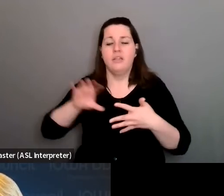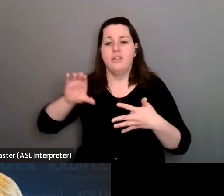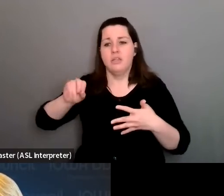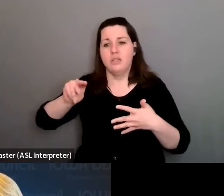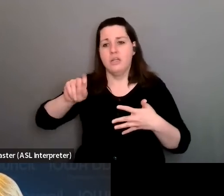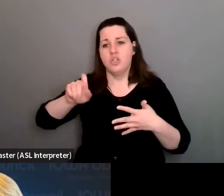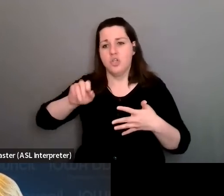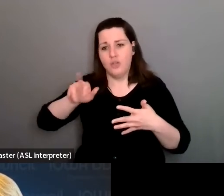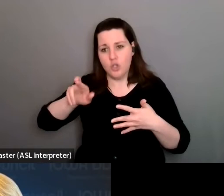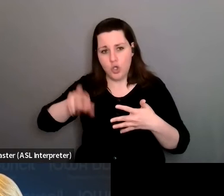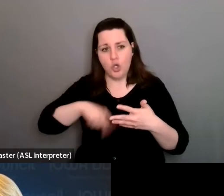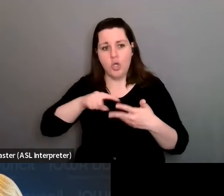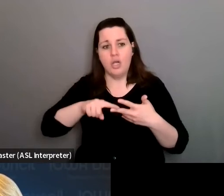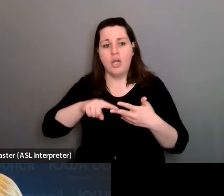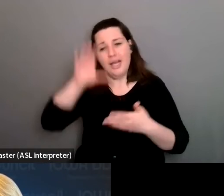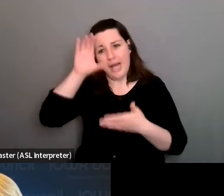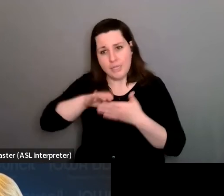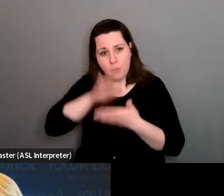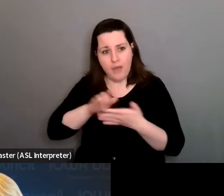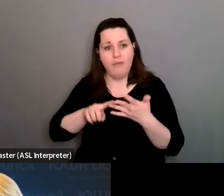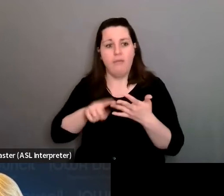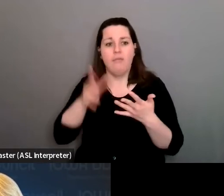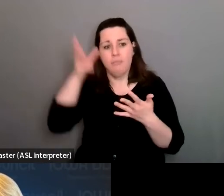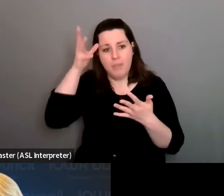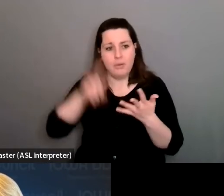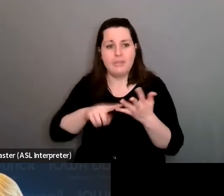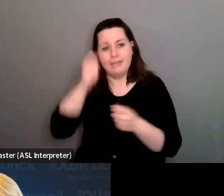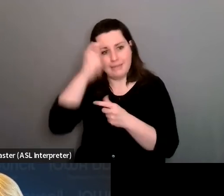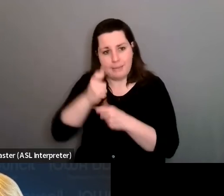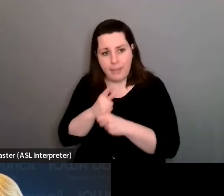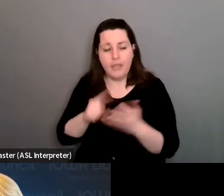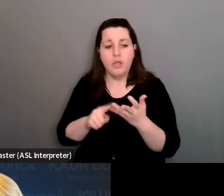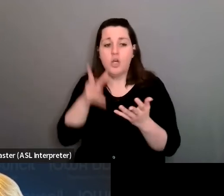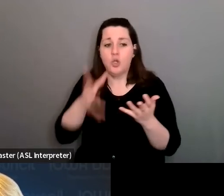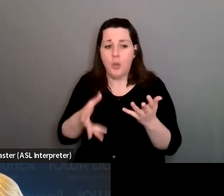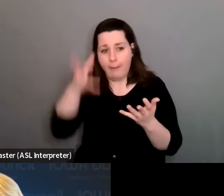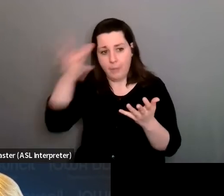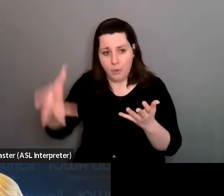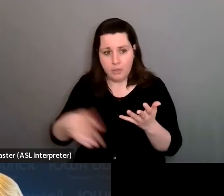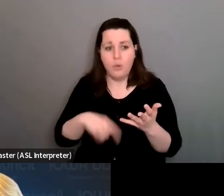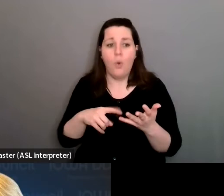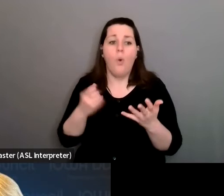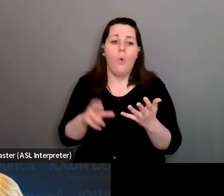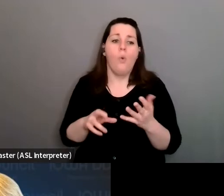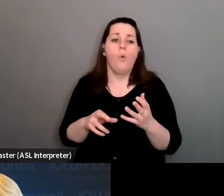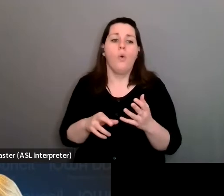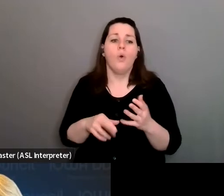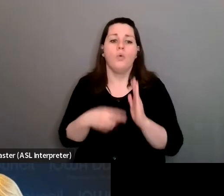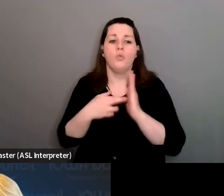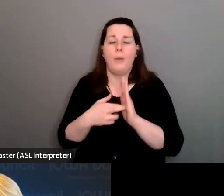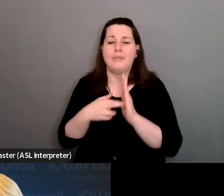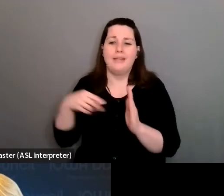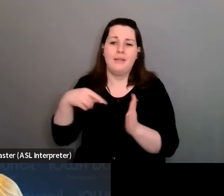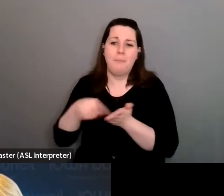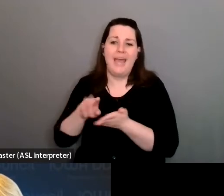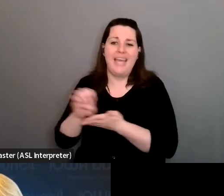conservator, a spouse, a parent, a sibling, grandparent, or a rep payee appointed by the